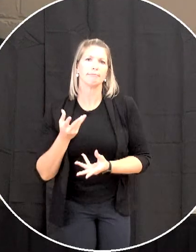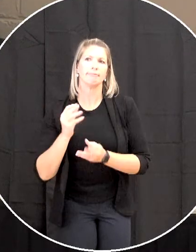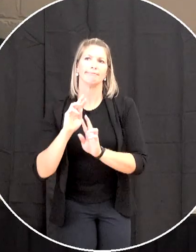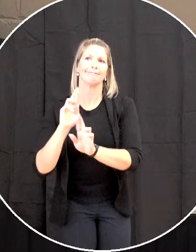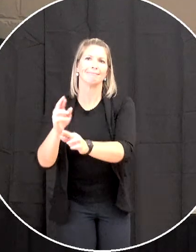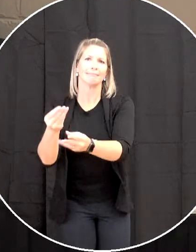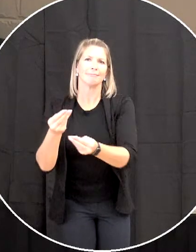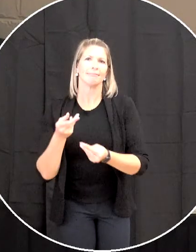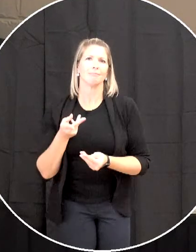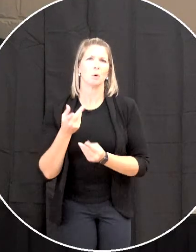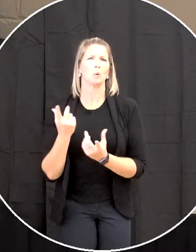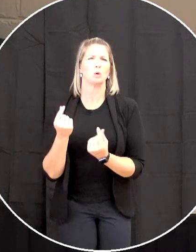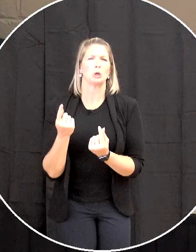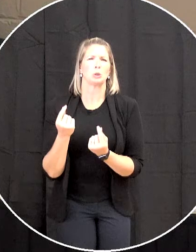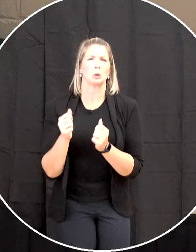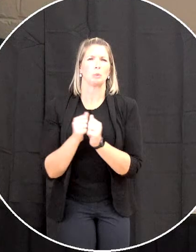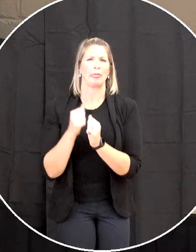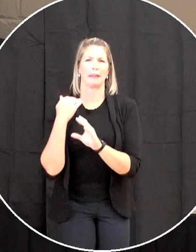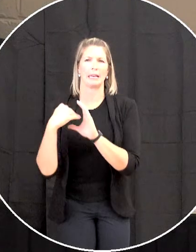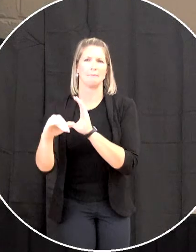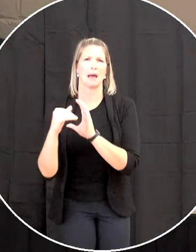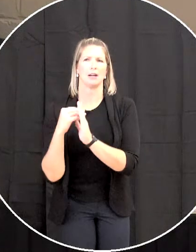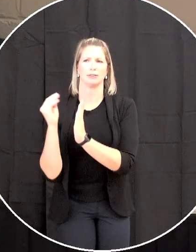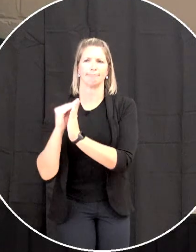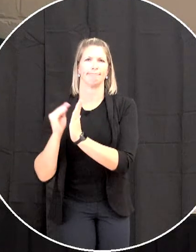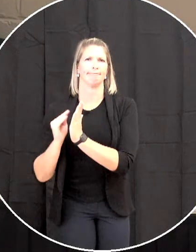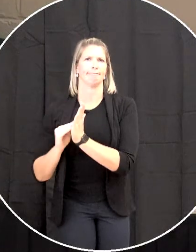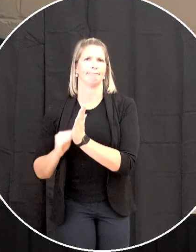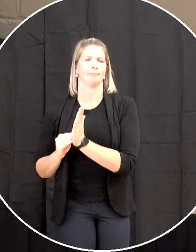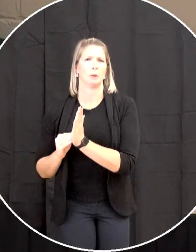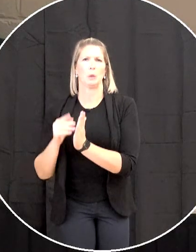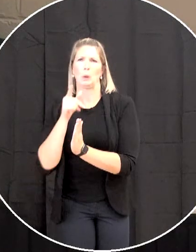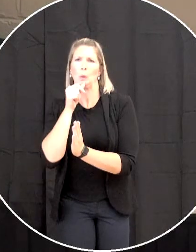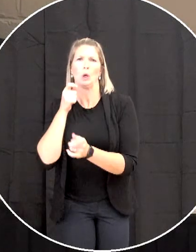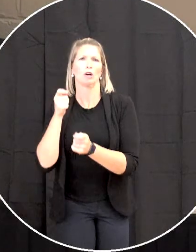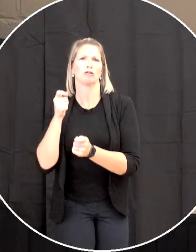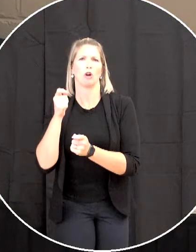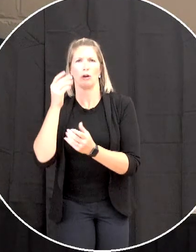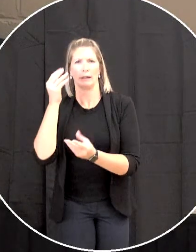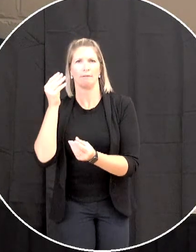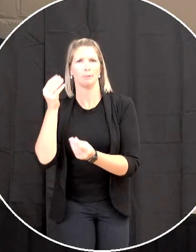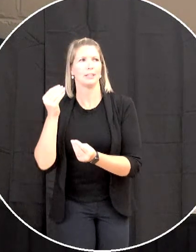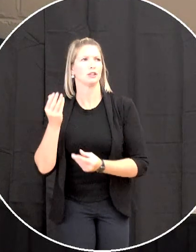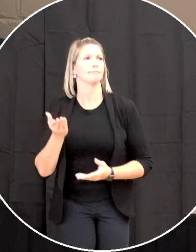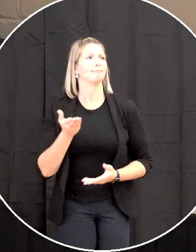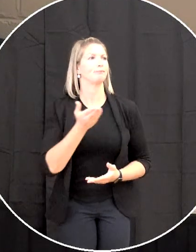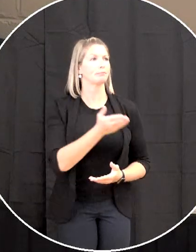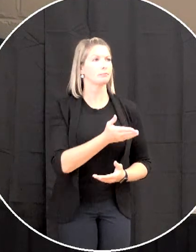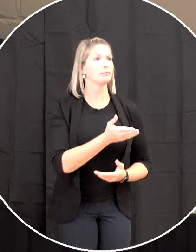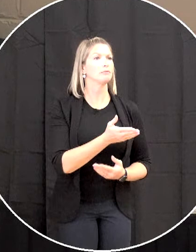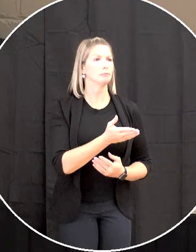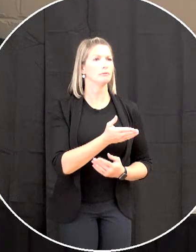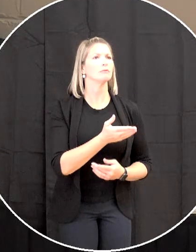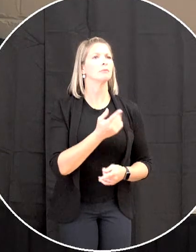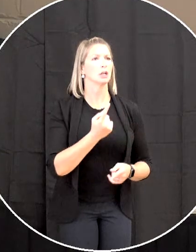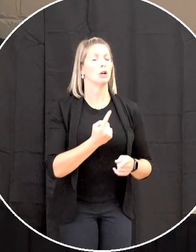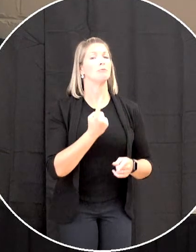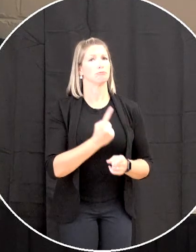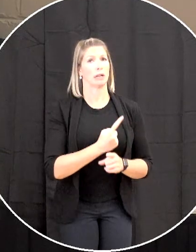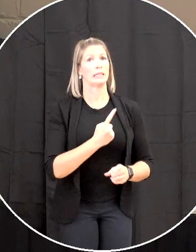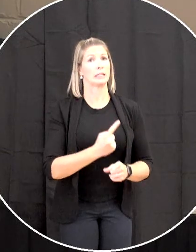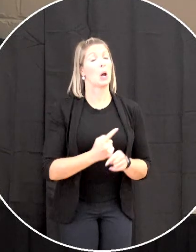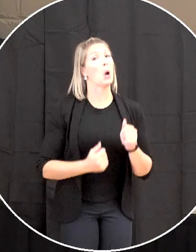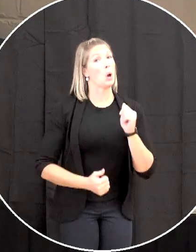particular inquiries? And I'll turn that over to Tony if he's... Yeah, so Chair is correct in that if most of the correspondence is